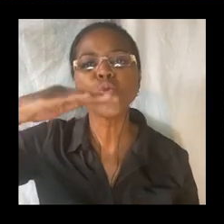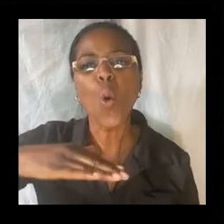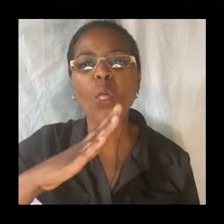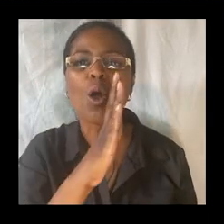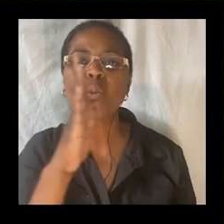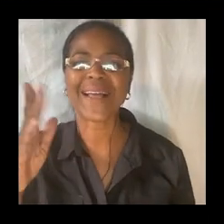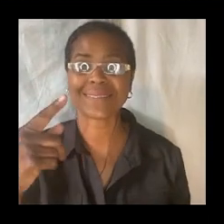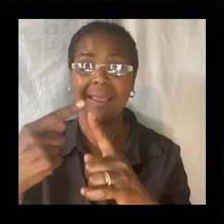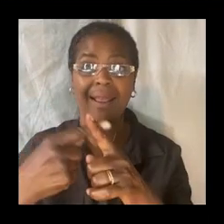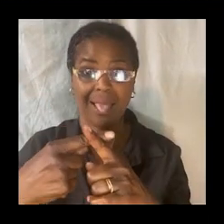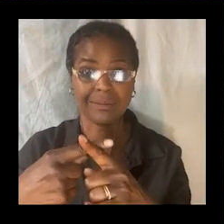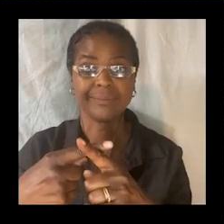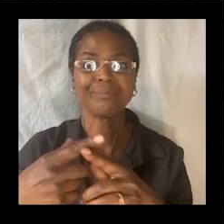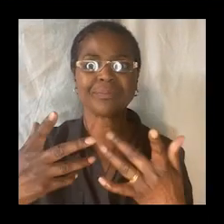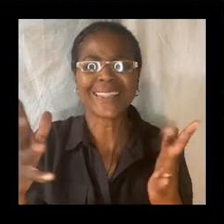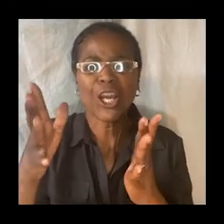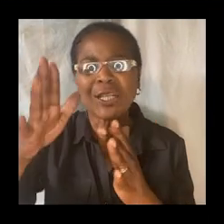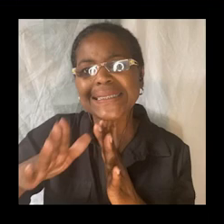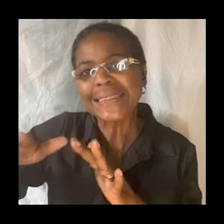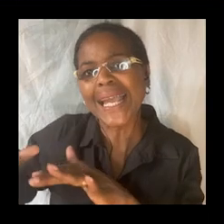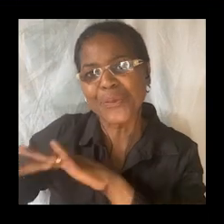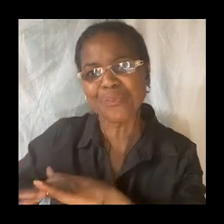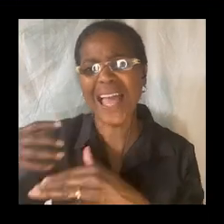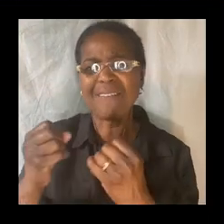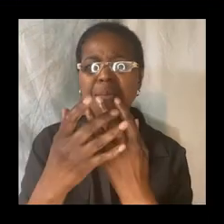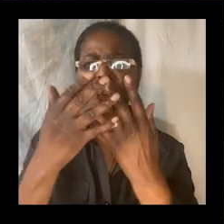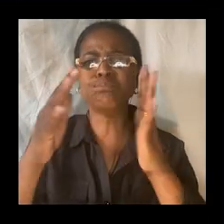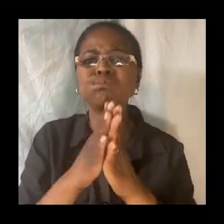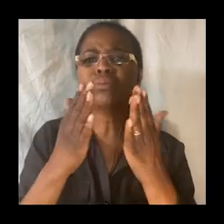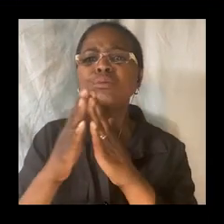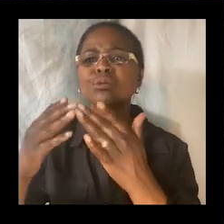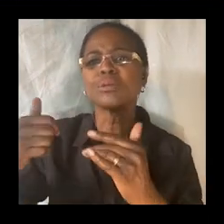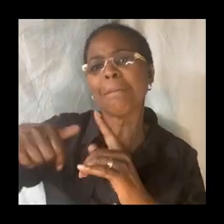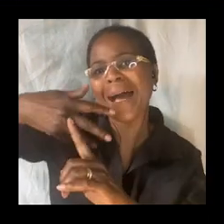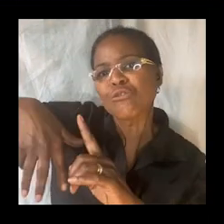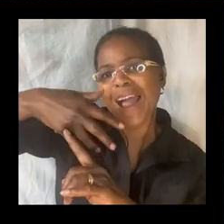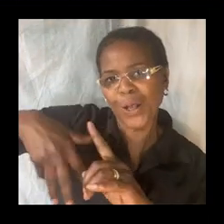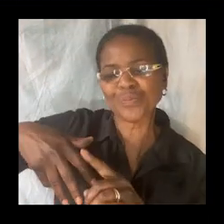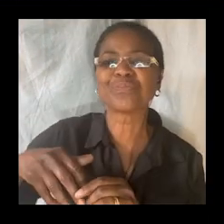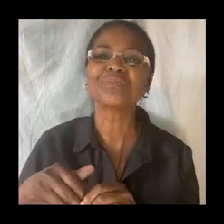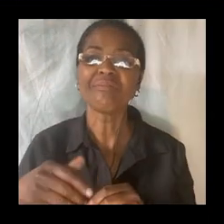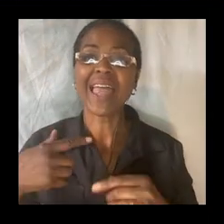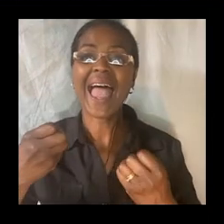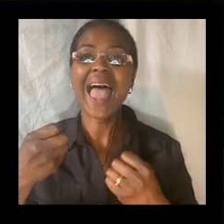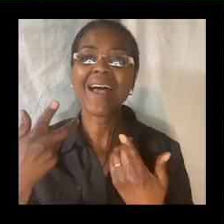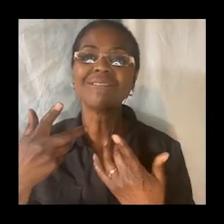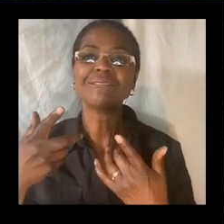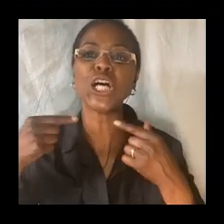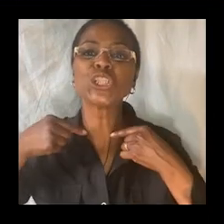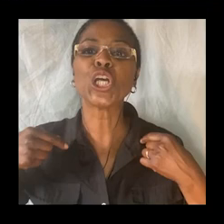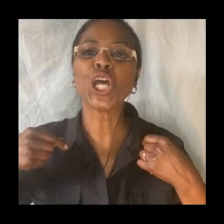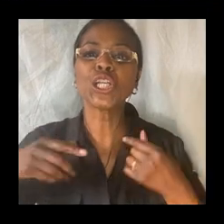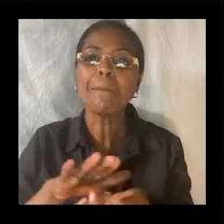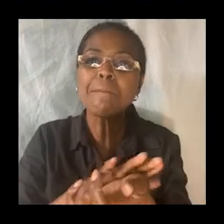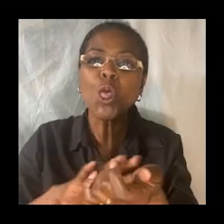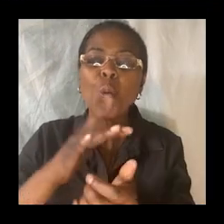street. There are lots of books and pictures around me and some puppets. I really like puppets. I'm wearing a flowery blue and white